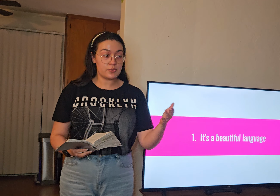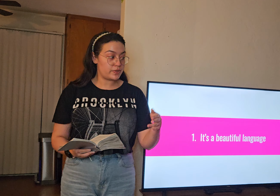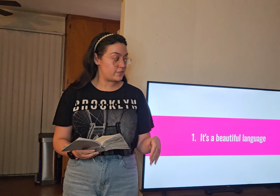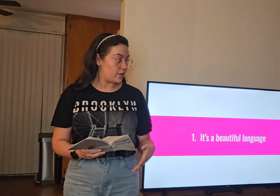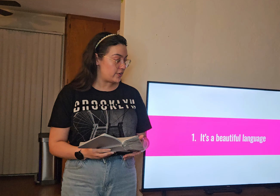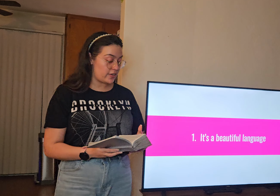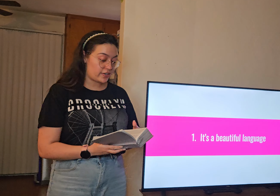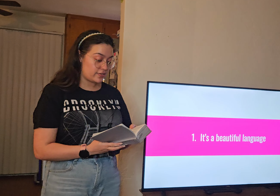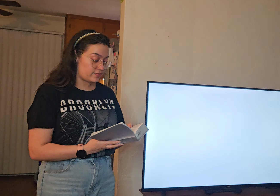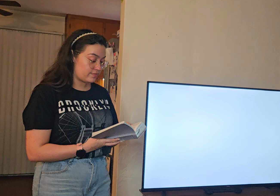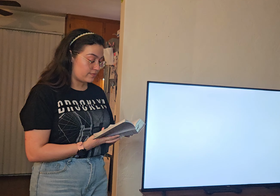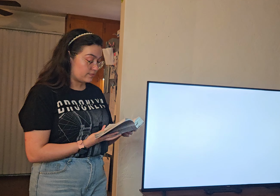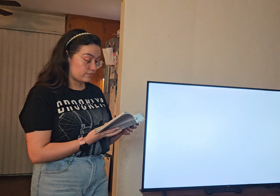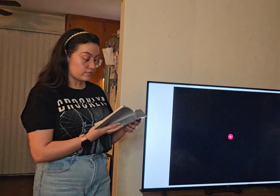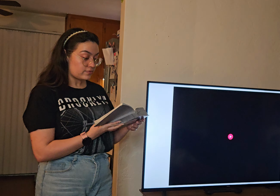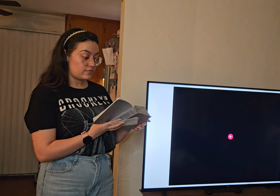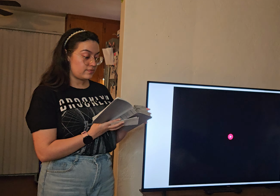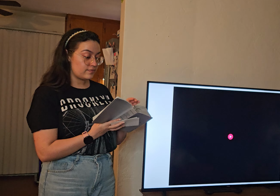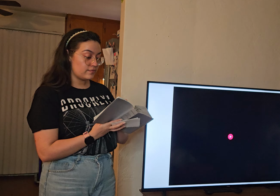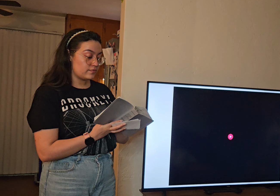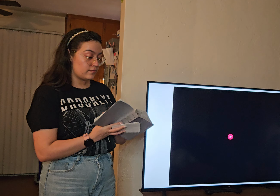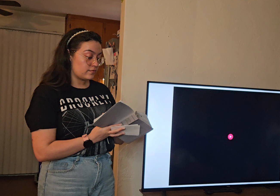0.6, so please follow along.